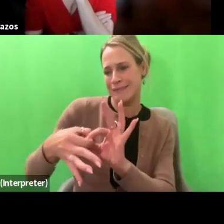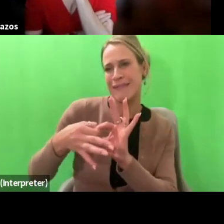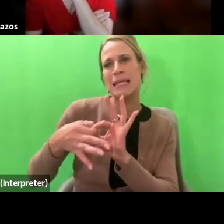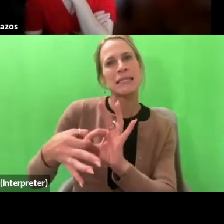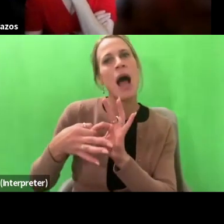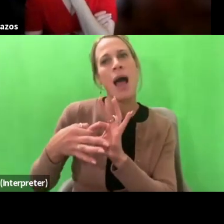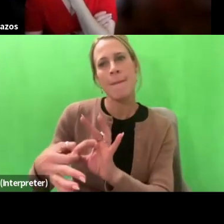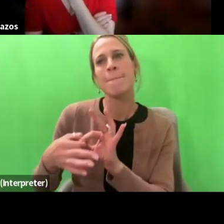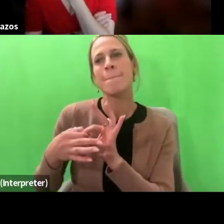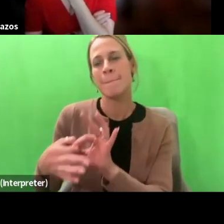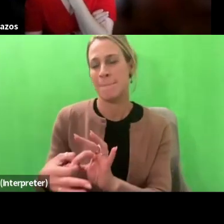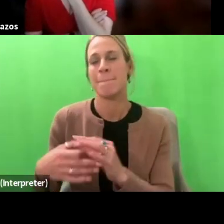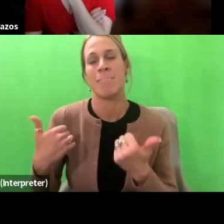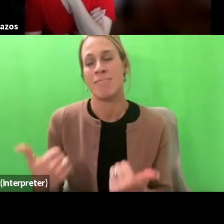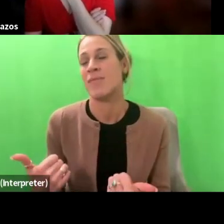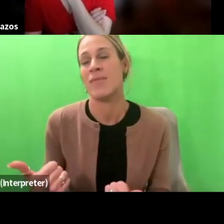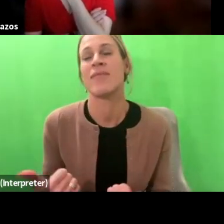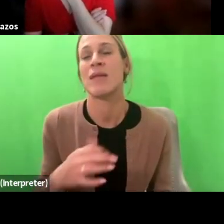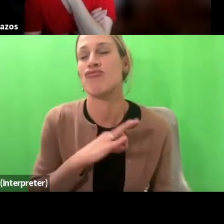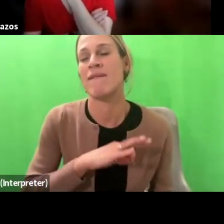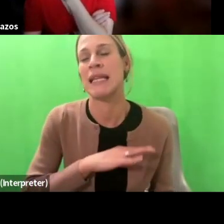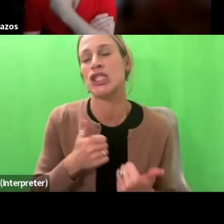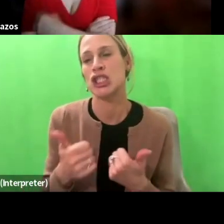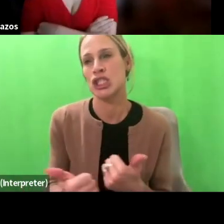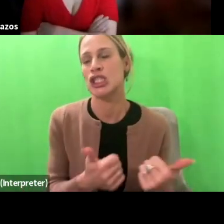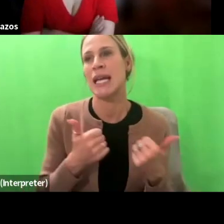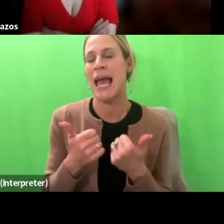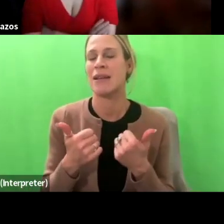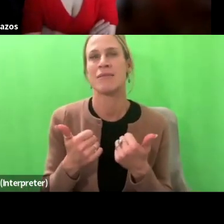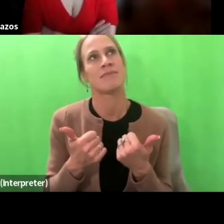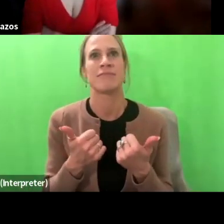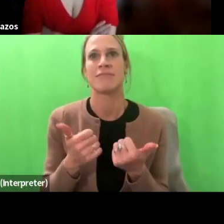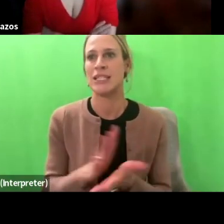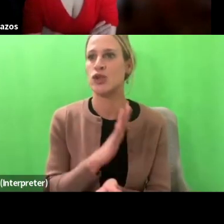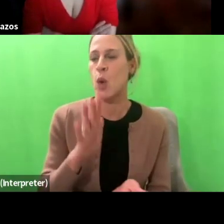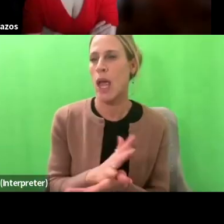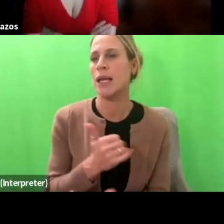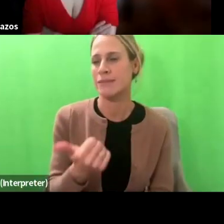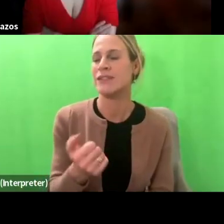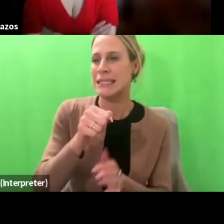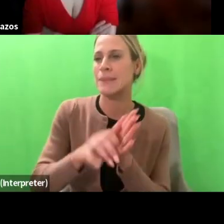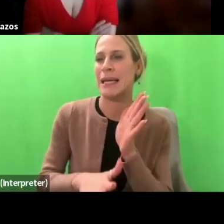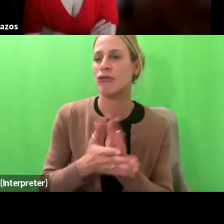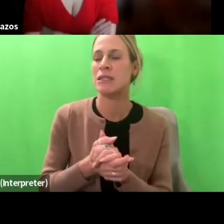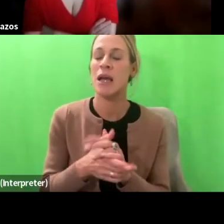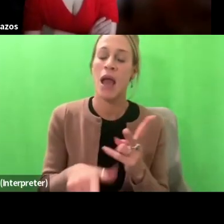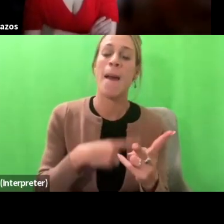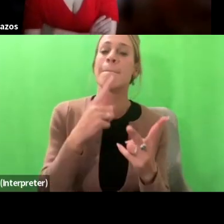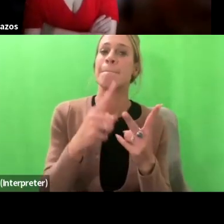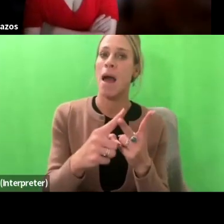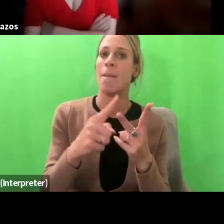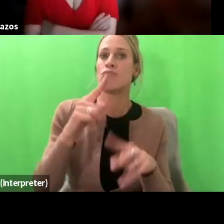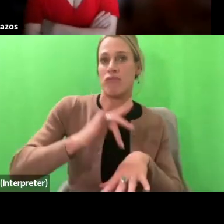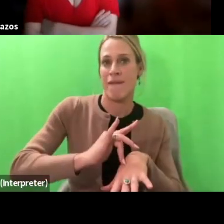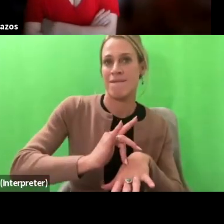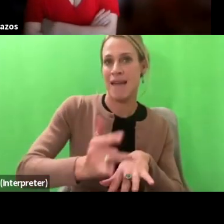Phoebe has been the greatest kind of reward from this experience. Professionally, I